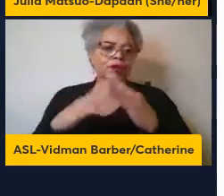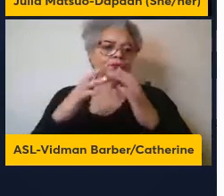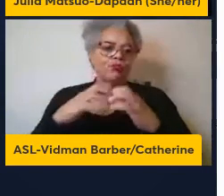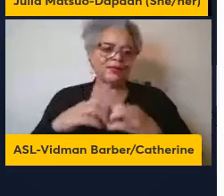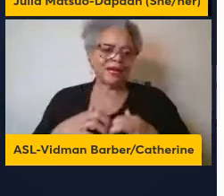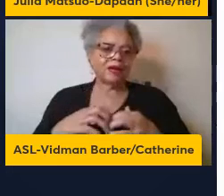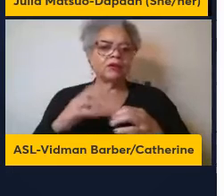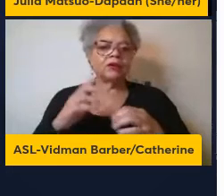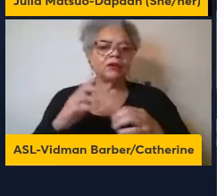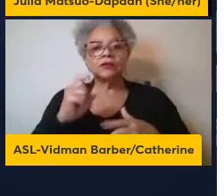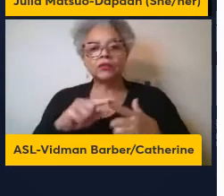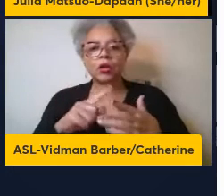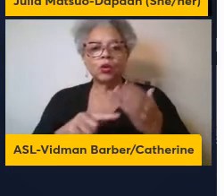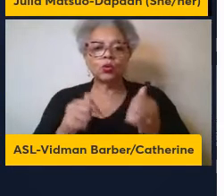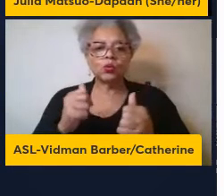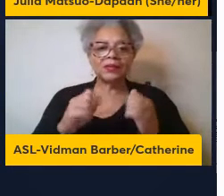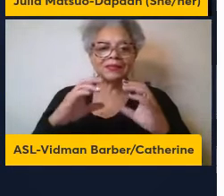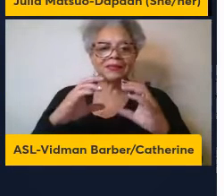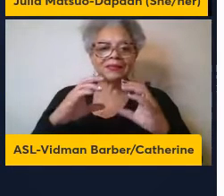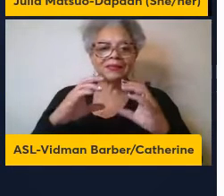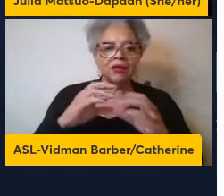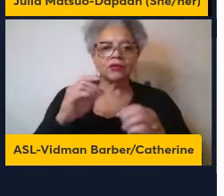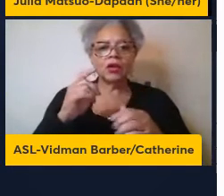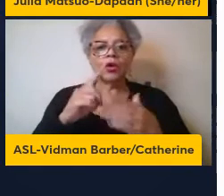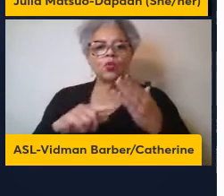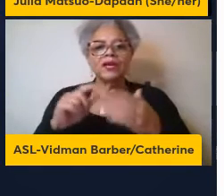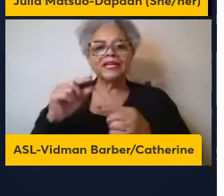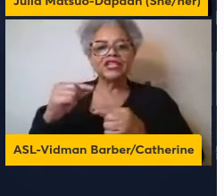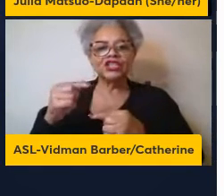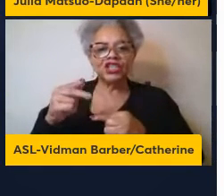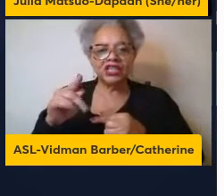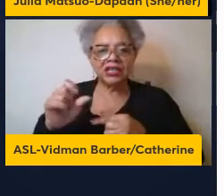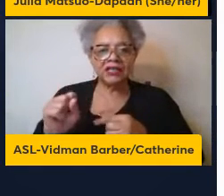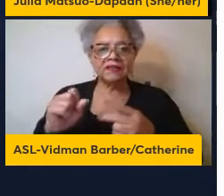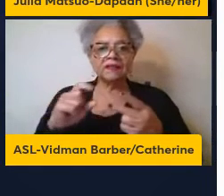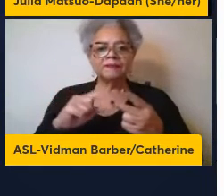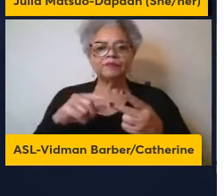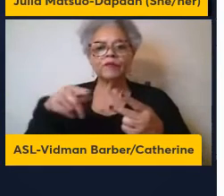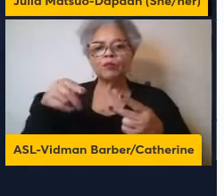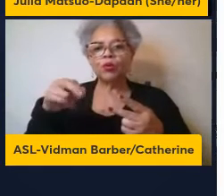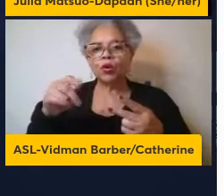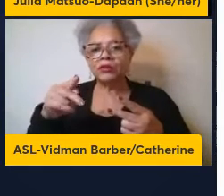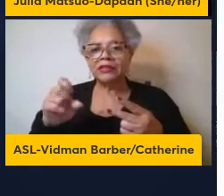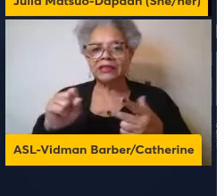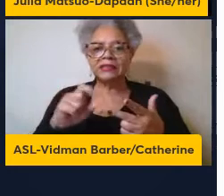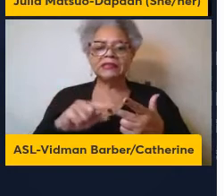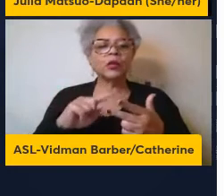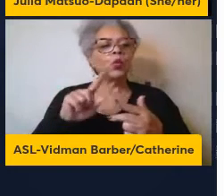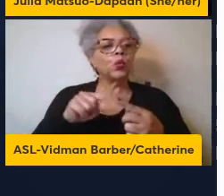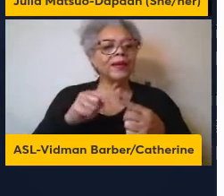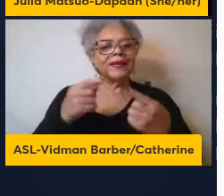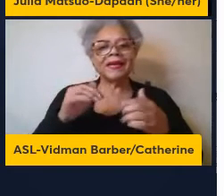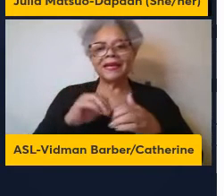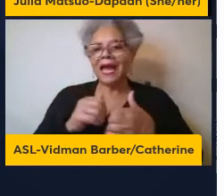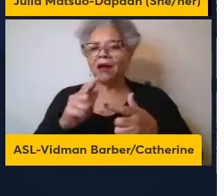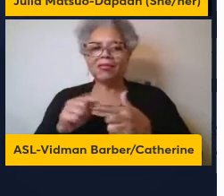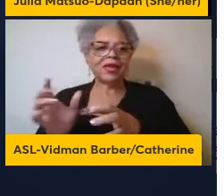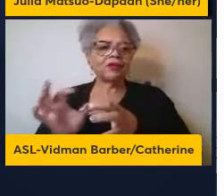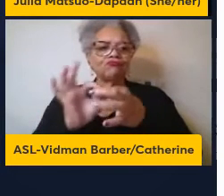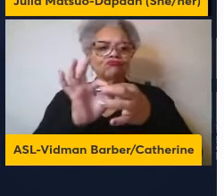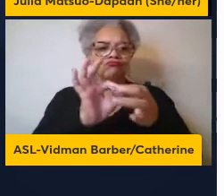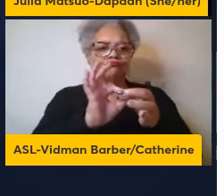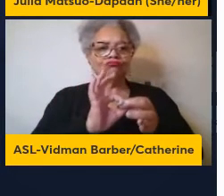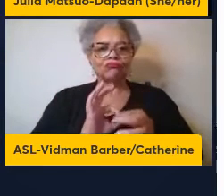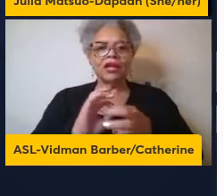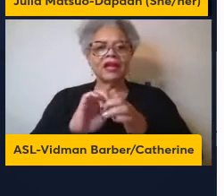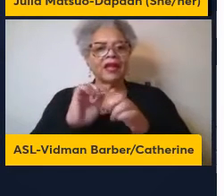what genes, what proteins are involved, and at what time point, and how are these things related and cause